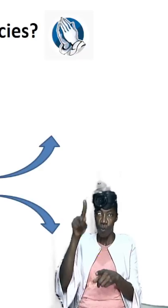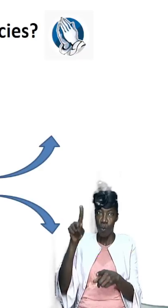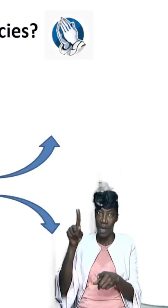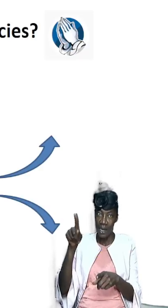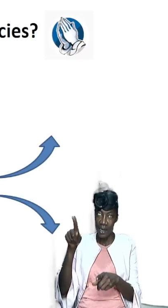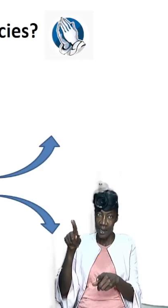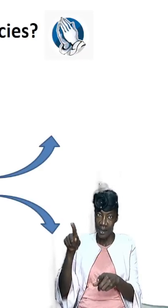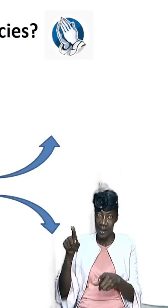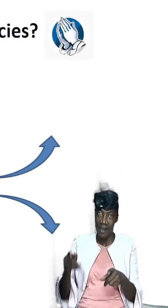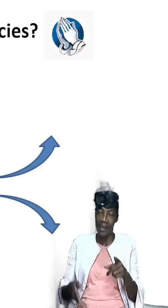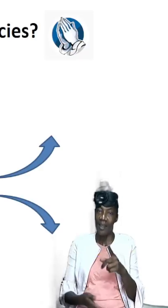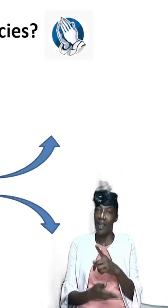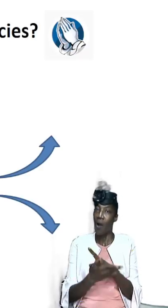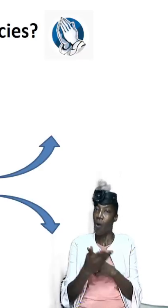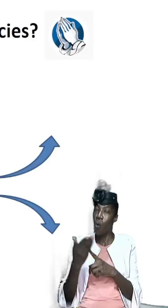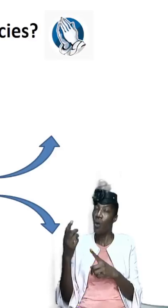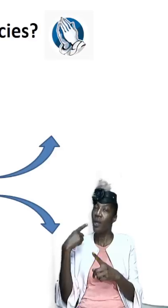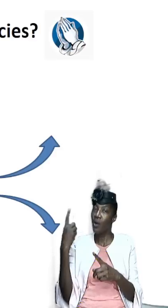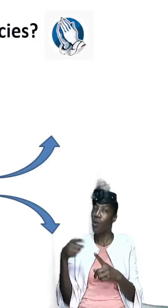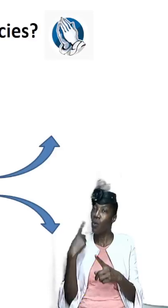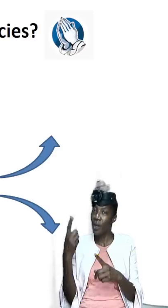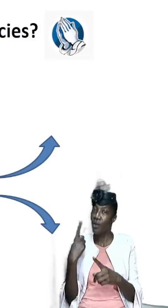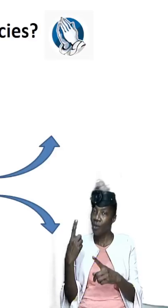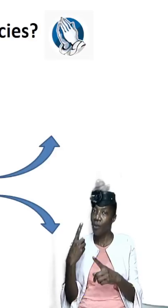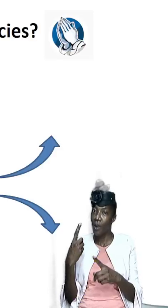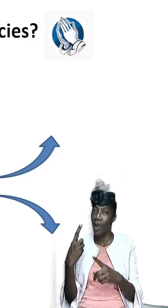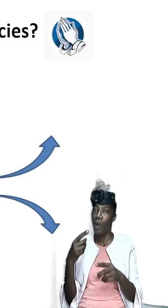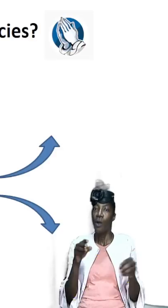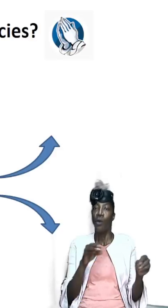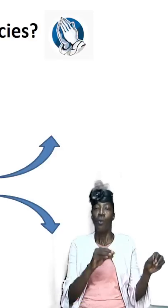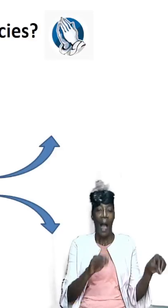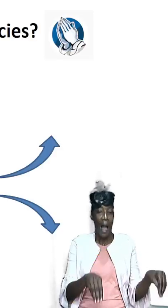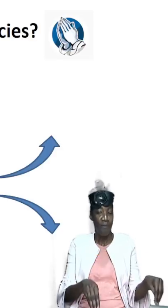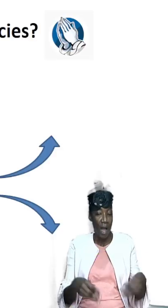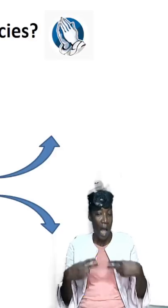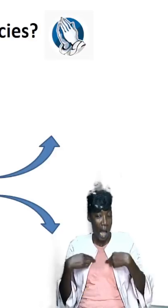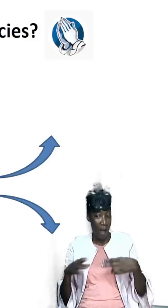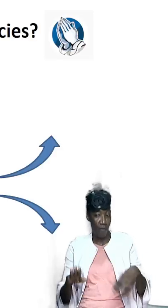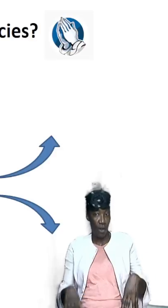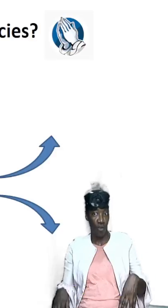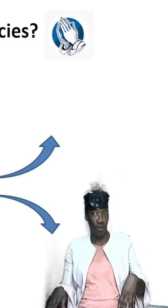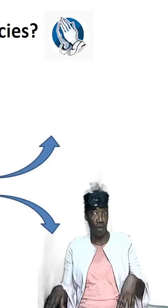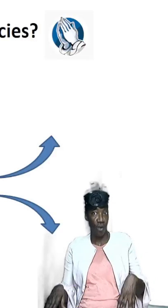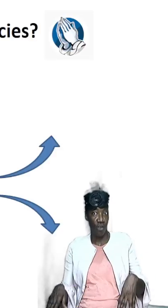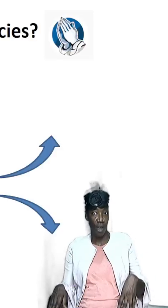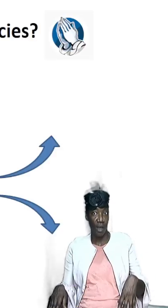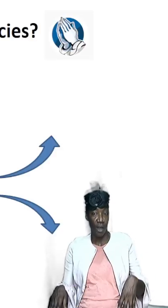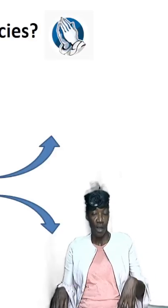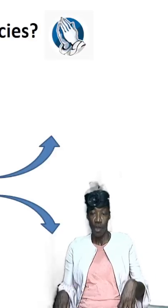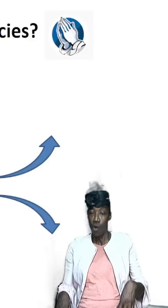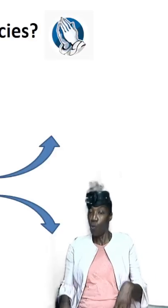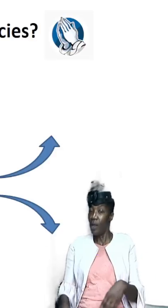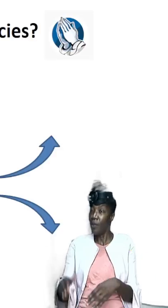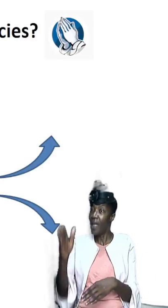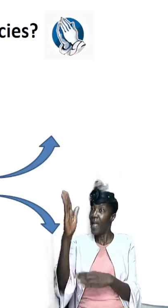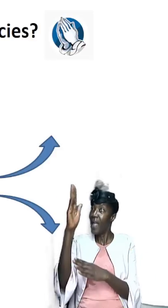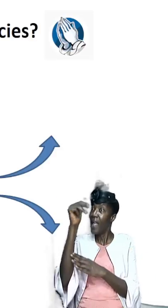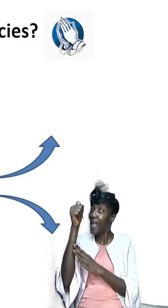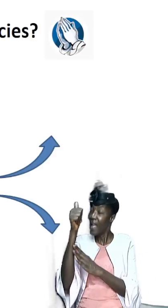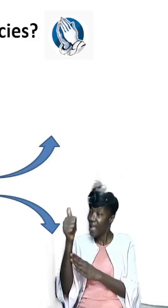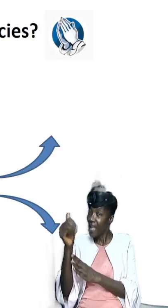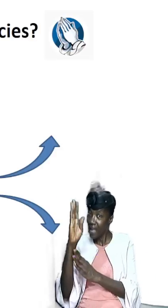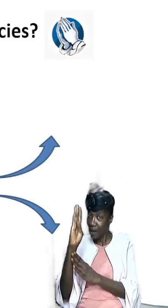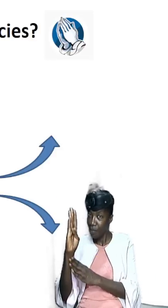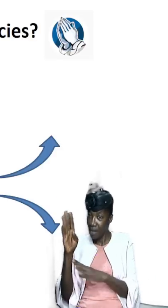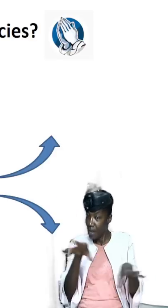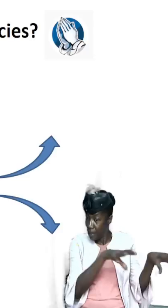reproduce, they are only going to reproduce children with these dominant genes. If you take